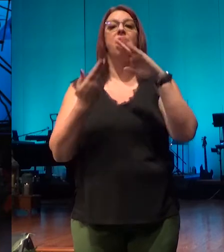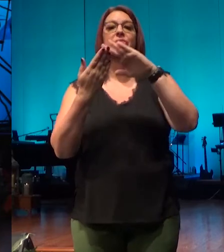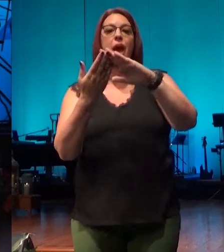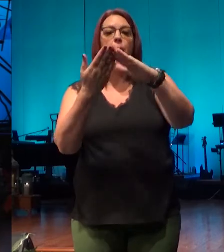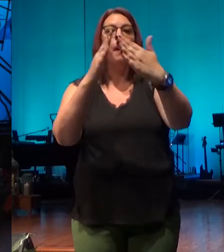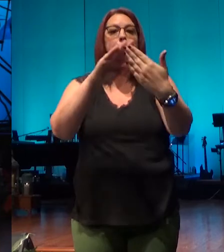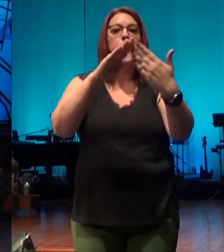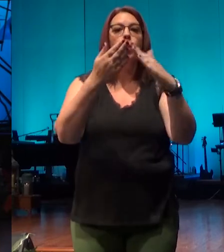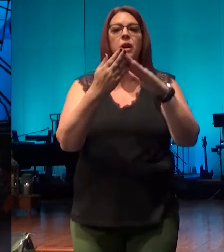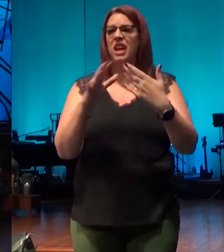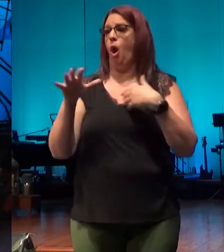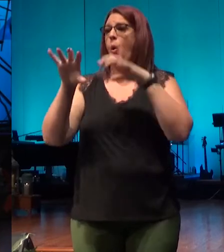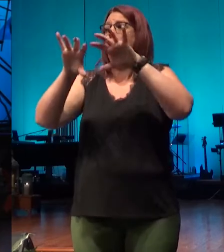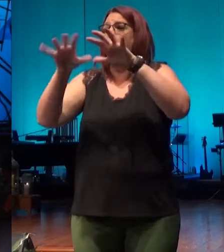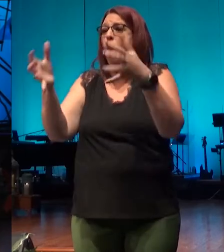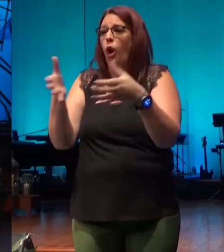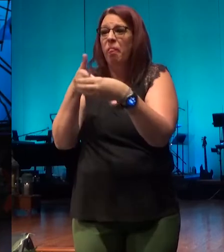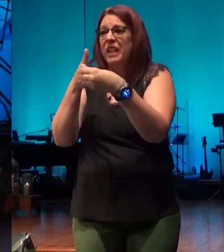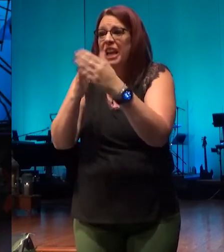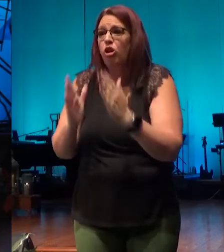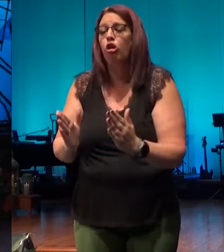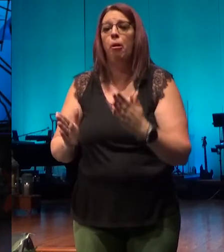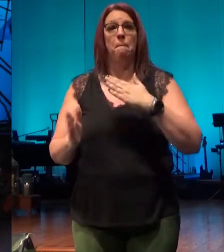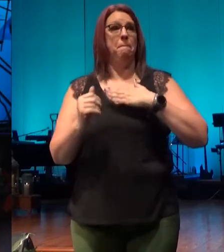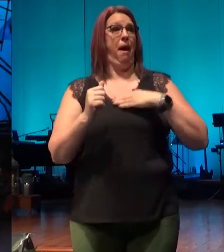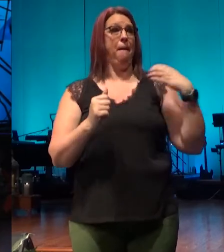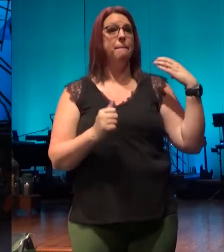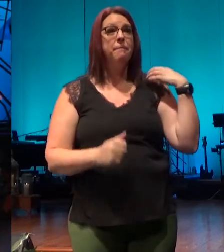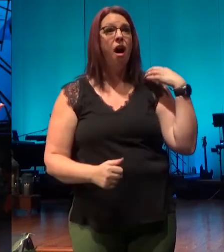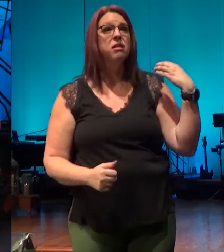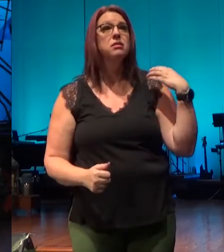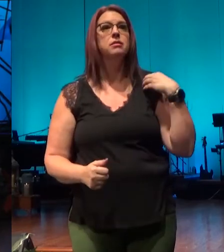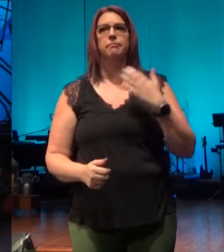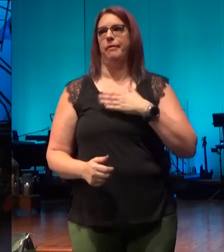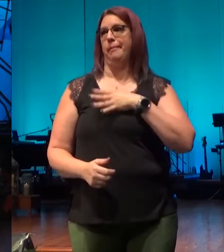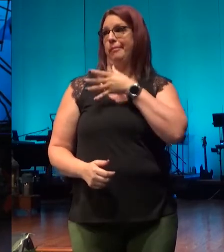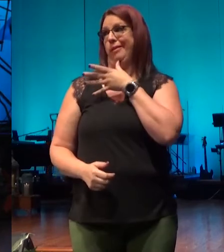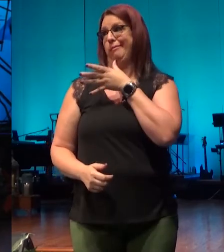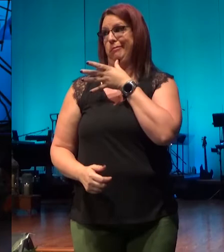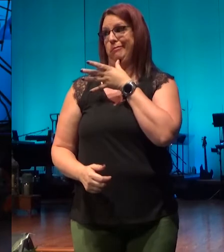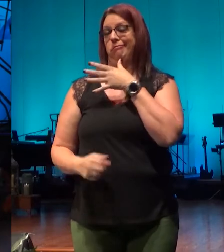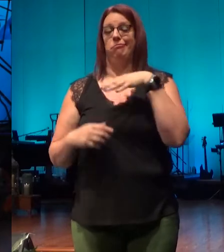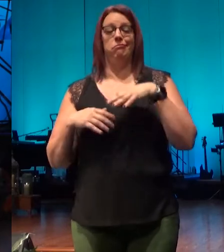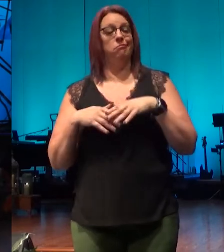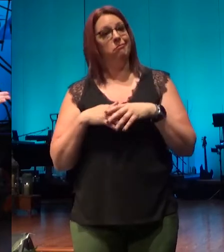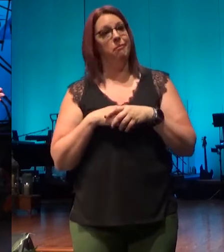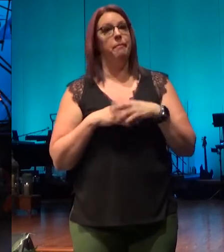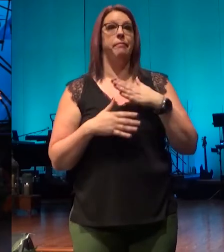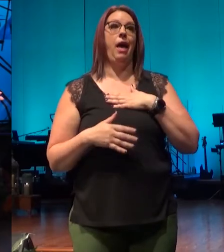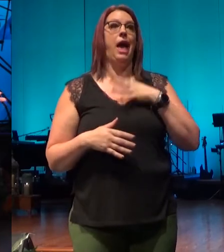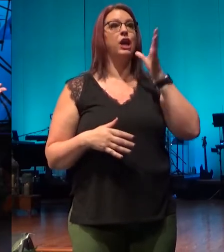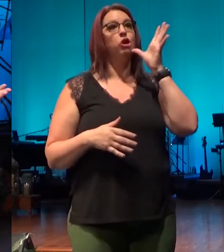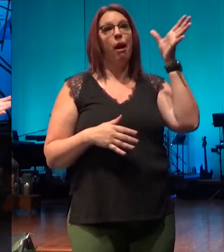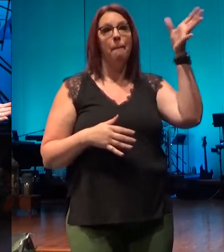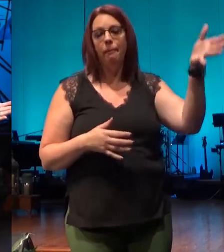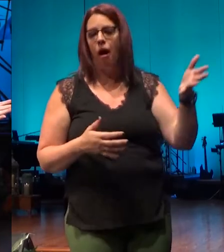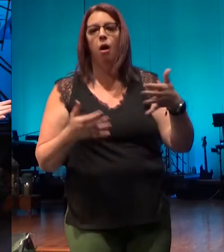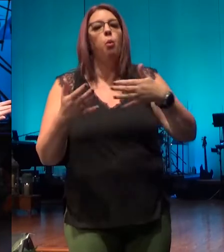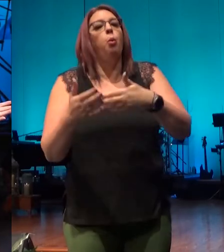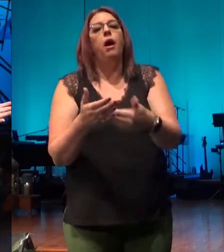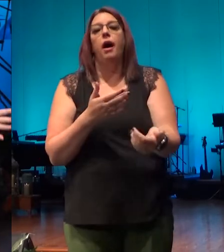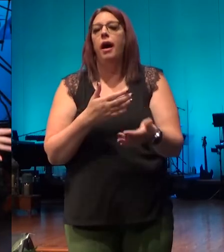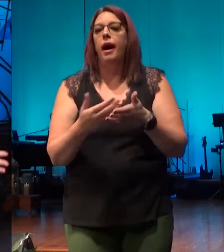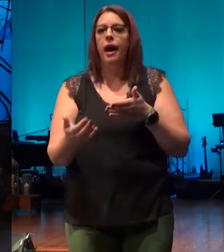leader, the voice of my boss, or the voice of my mama or my daddy or my grandmama, whatever it